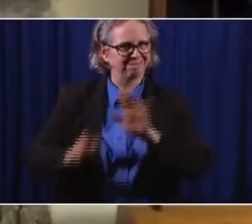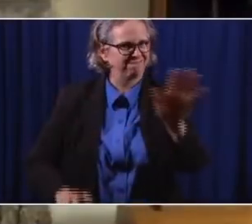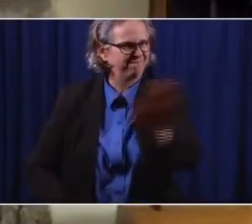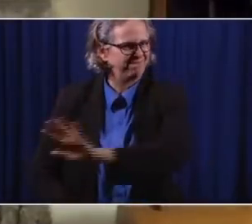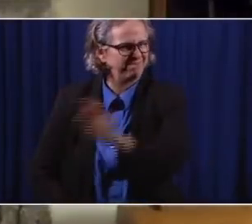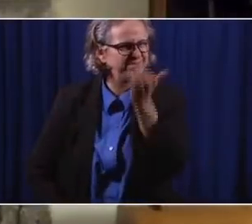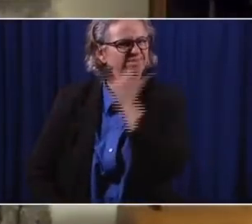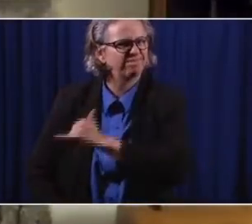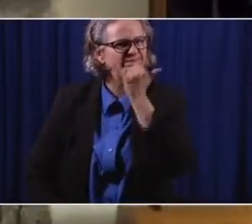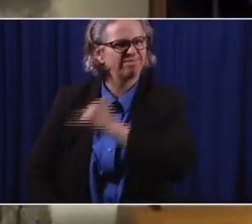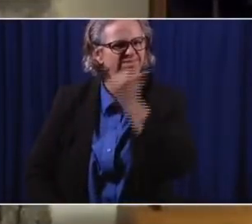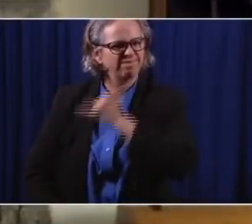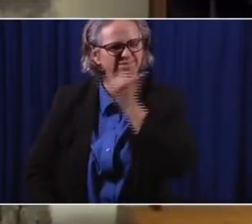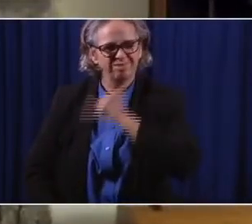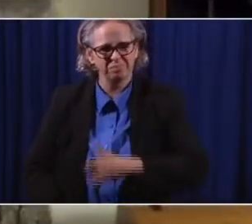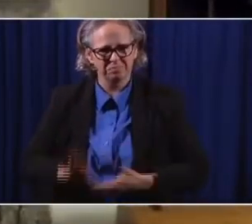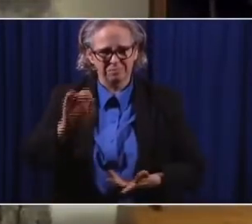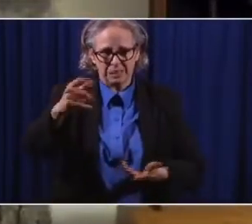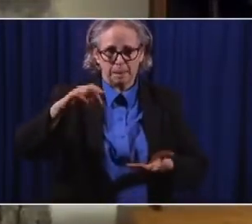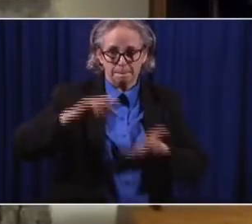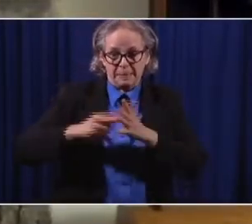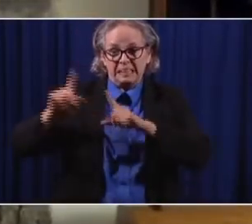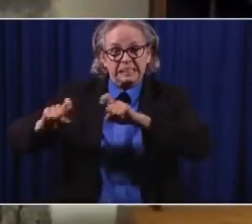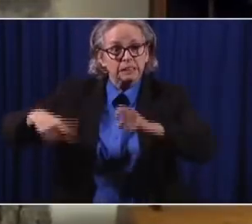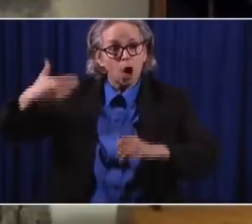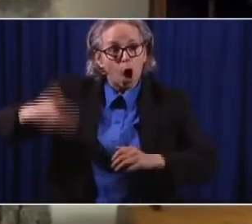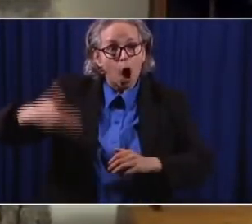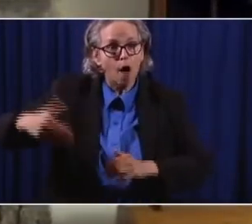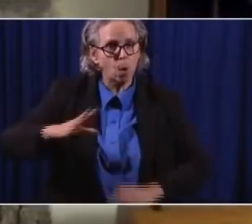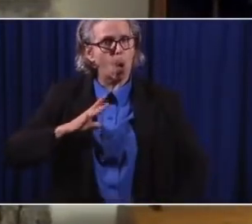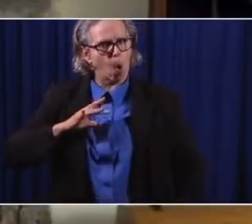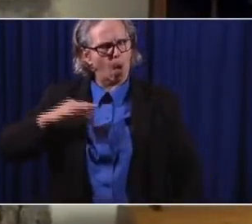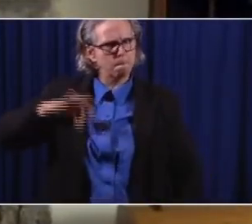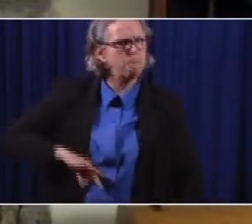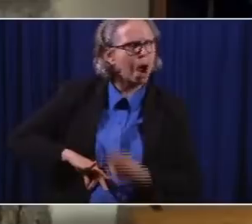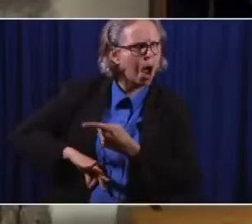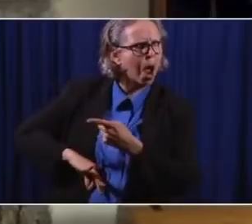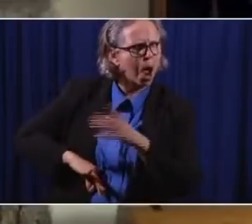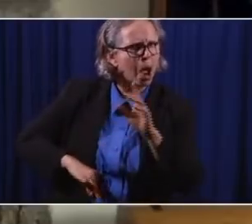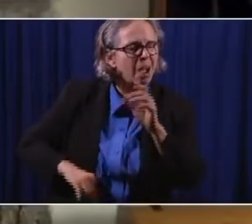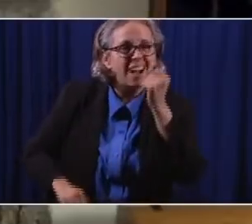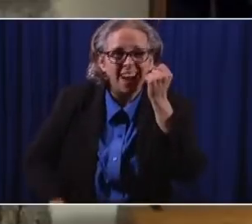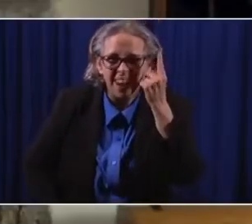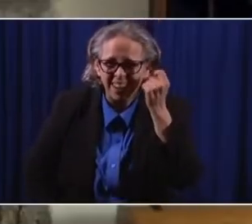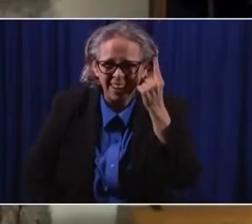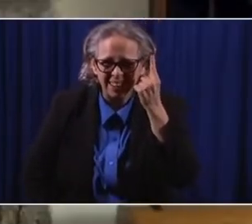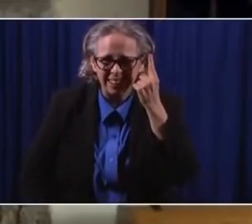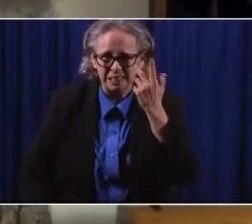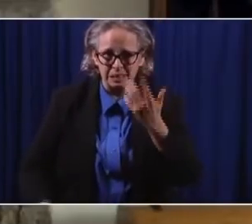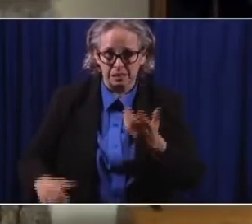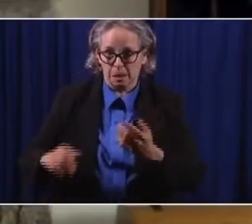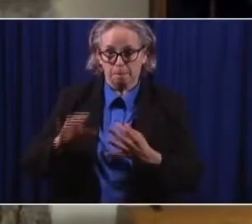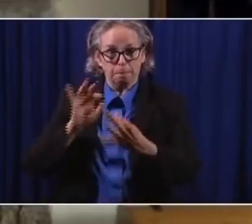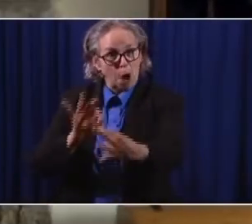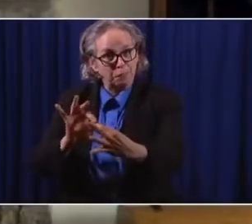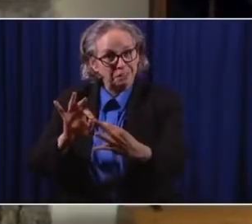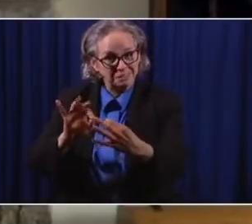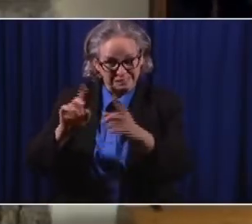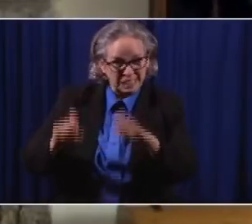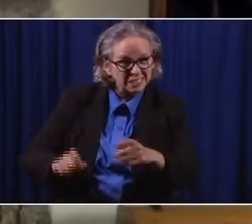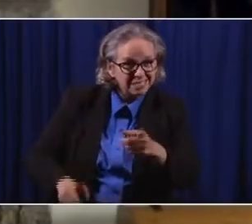frequent testing is good, but it doesn't mean you change your behavior. And I think that was the message